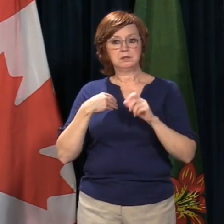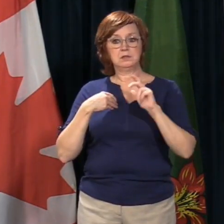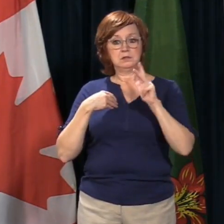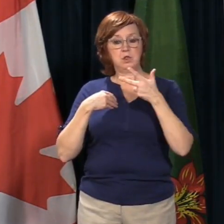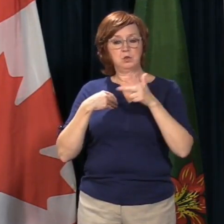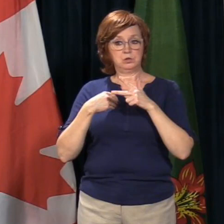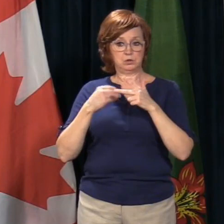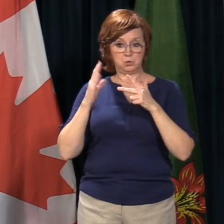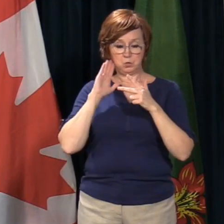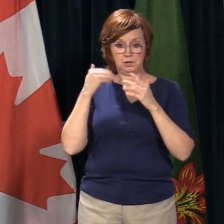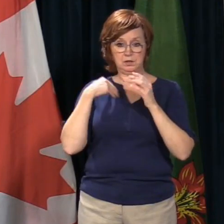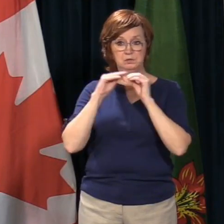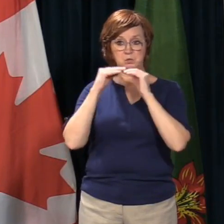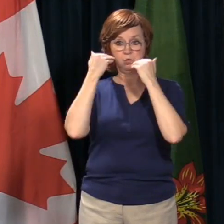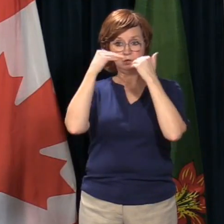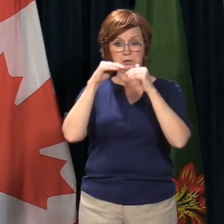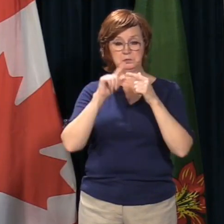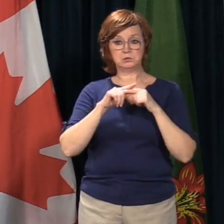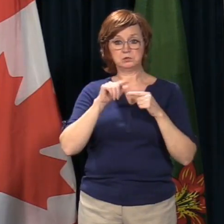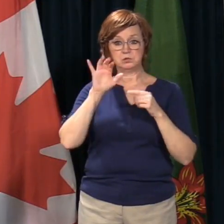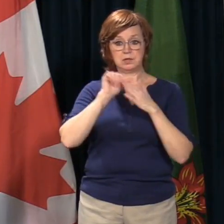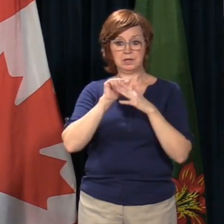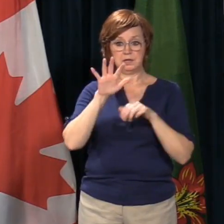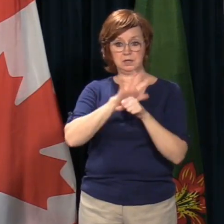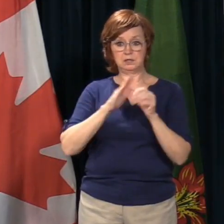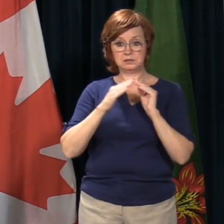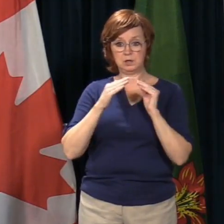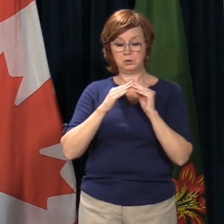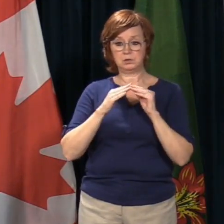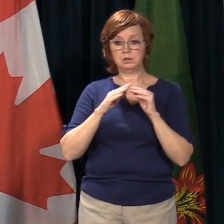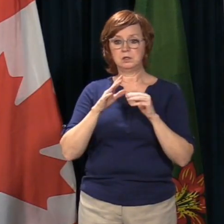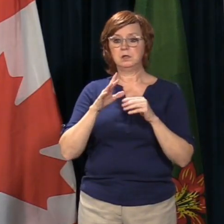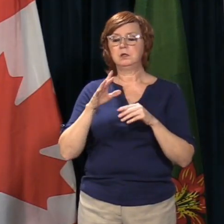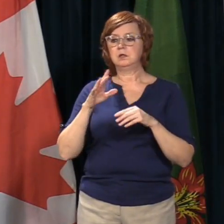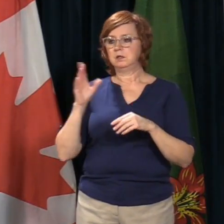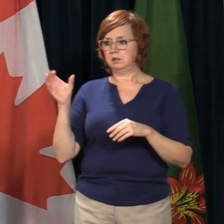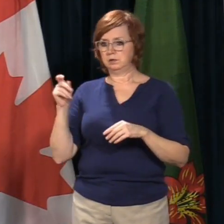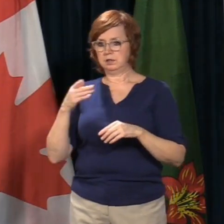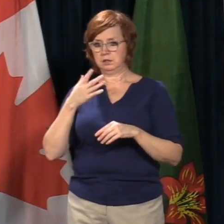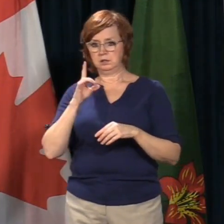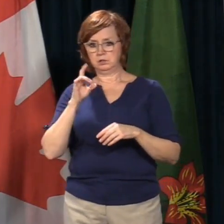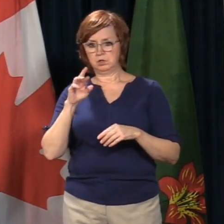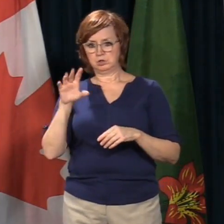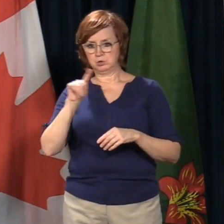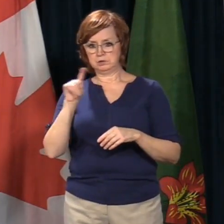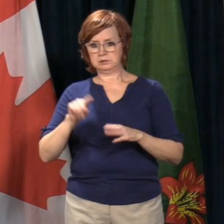Loche particularly, please? Okay. Dr. Zayed, would you like to answer that question?